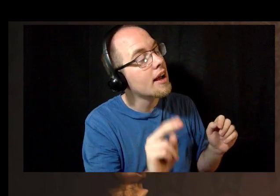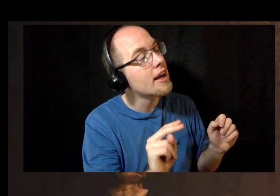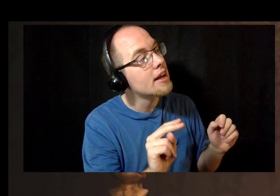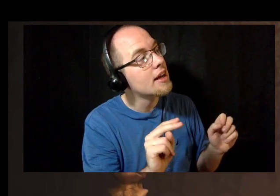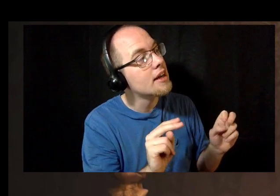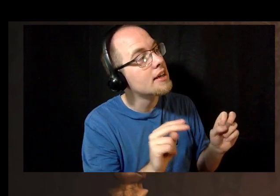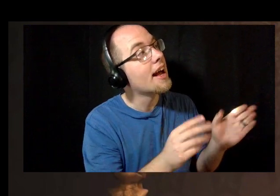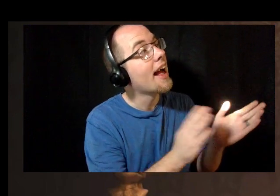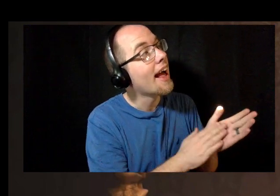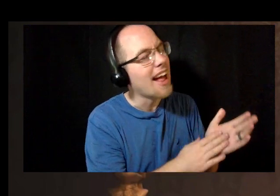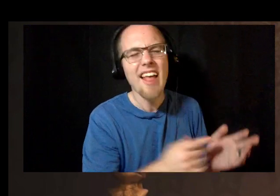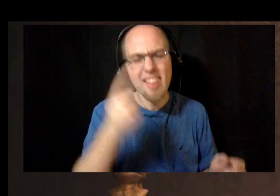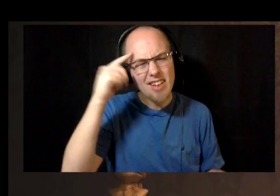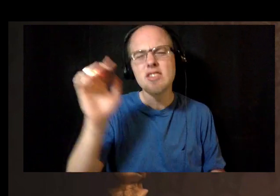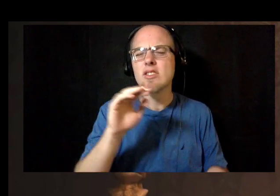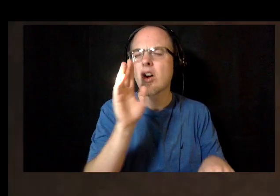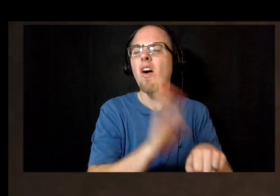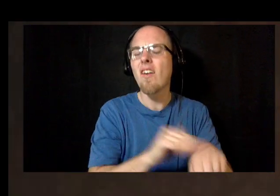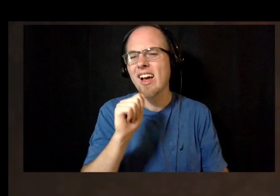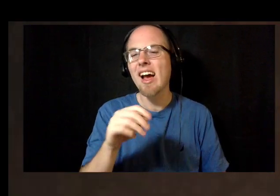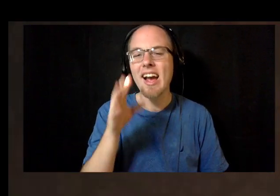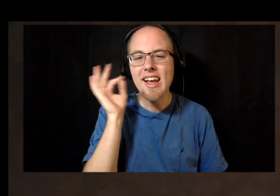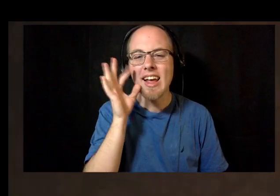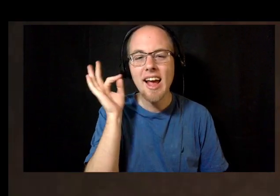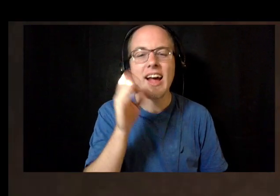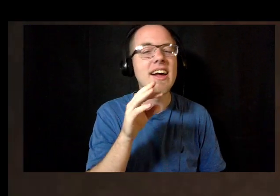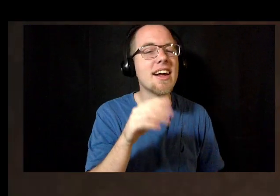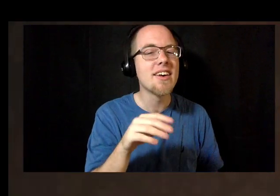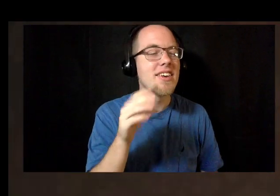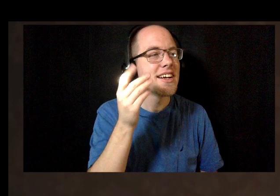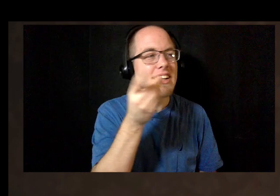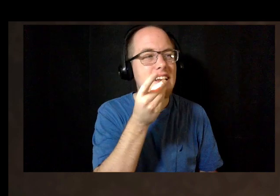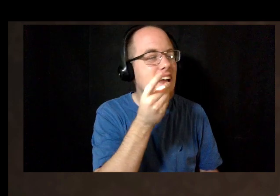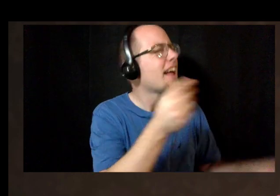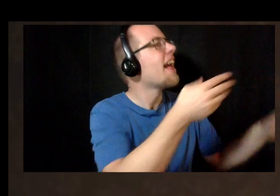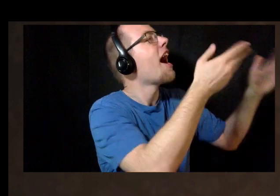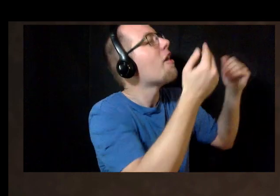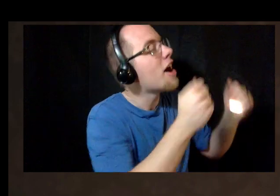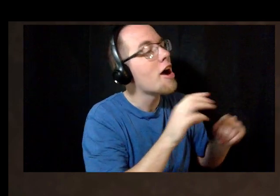Like I was calling a cat for its dinner. Like, Morgan! Moggy, moggy, moggy, moggy,